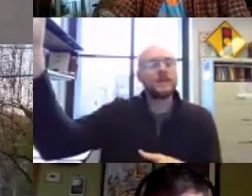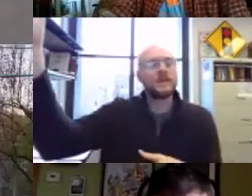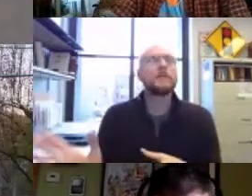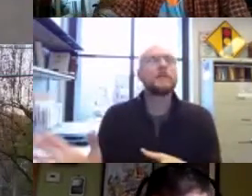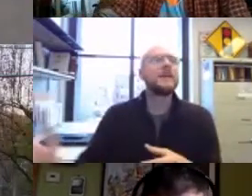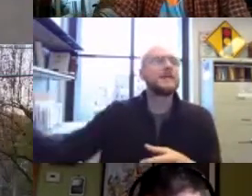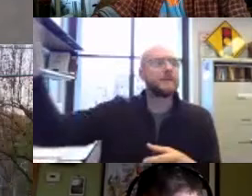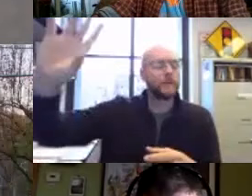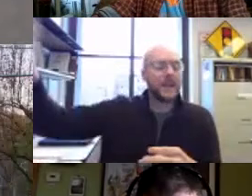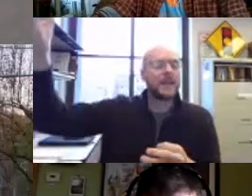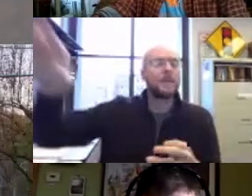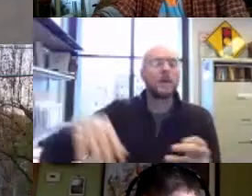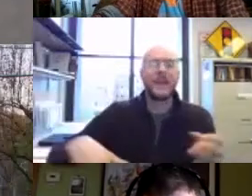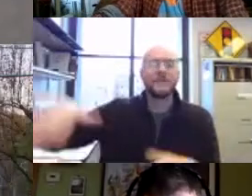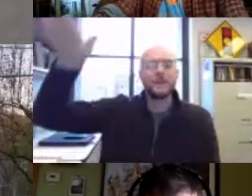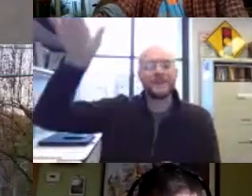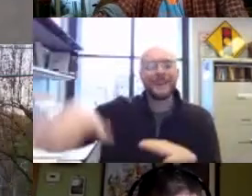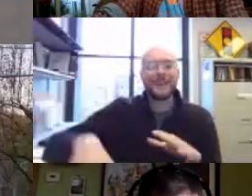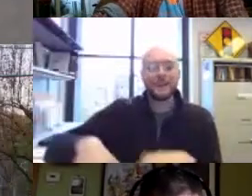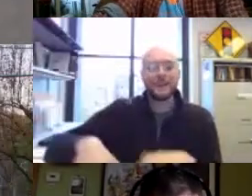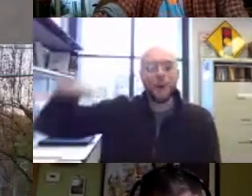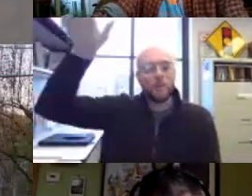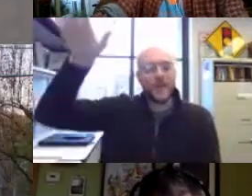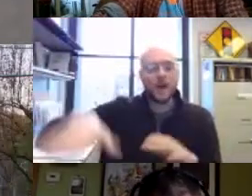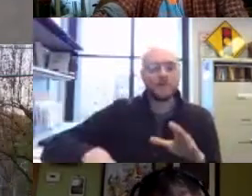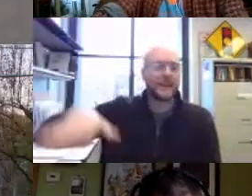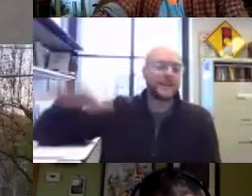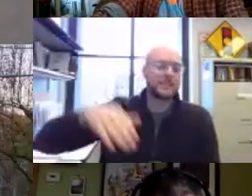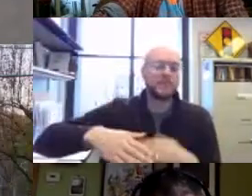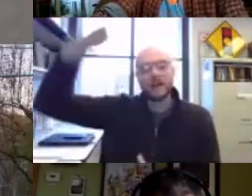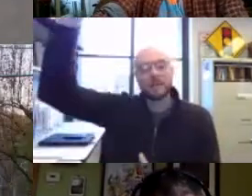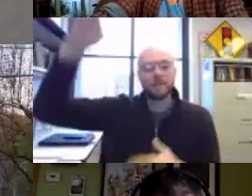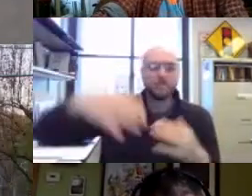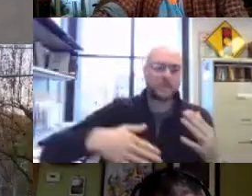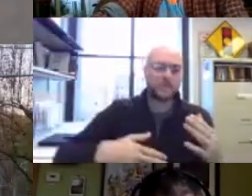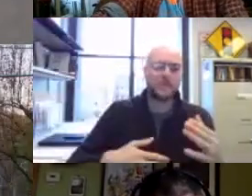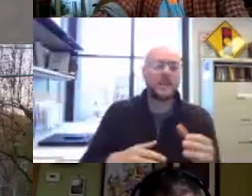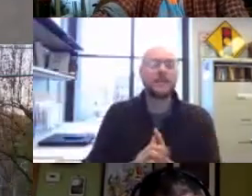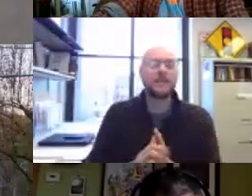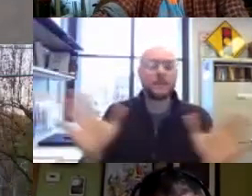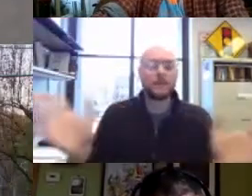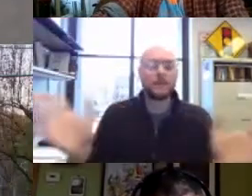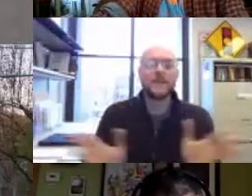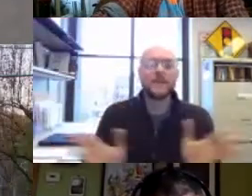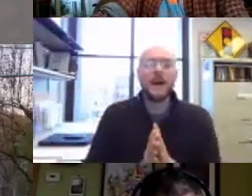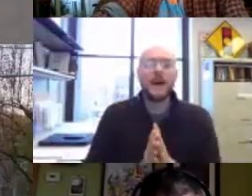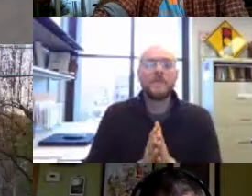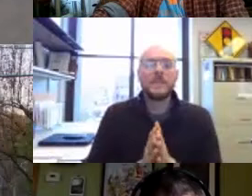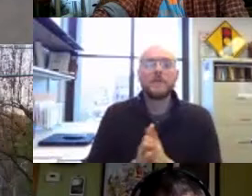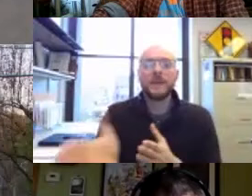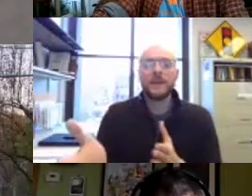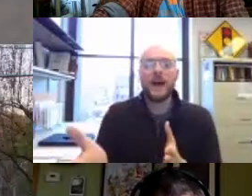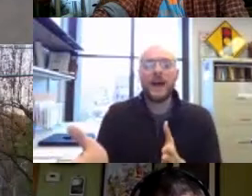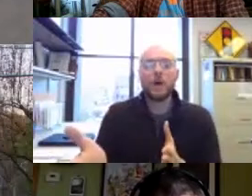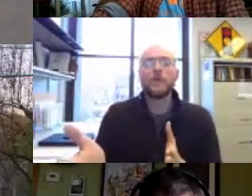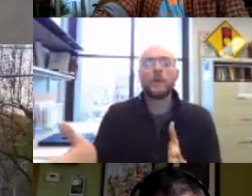northern end of those neighborways in the Fulton area, where we have some, one-way conflicts, split up, converging, the whole bit. These